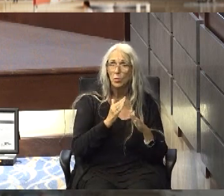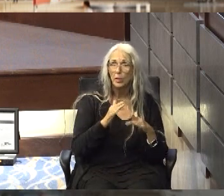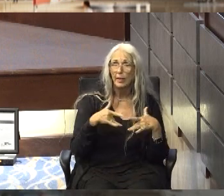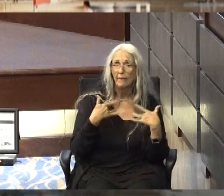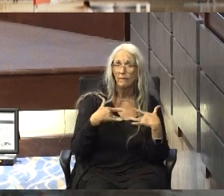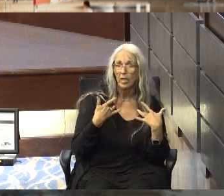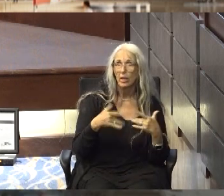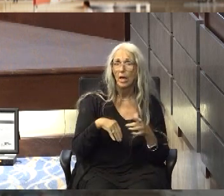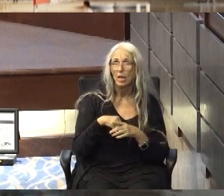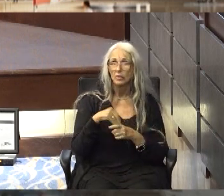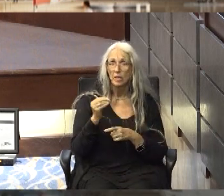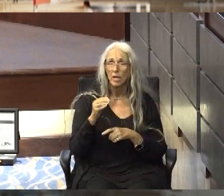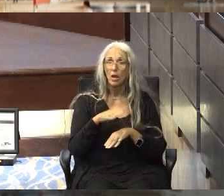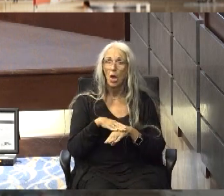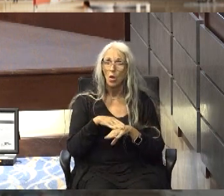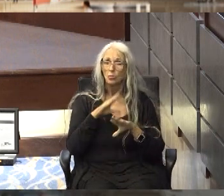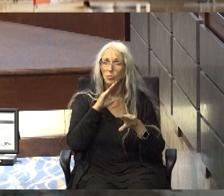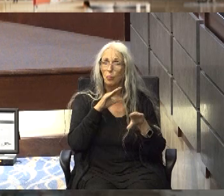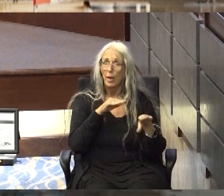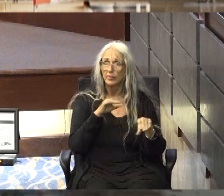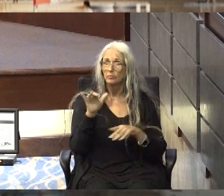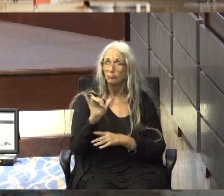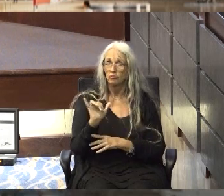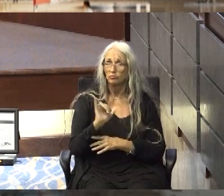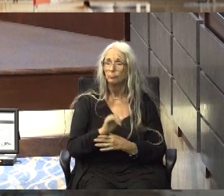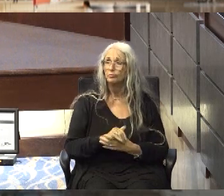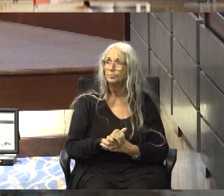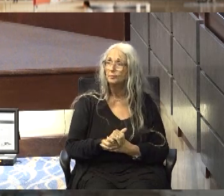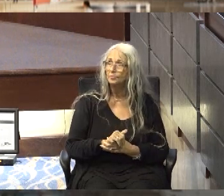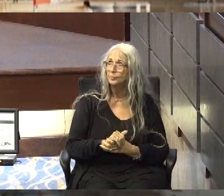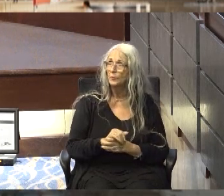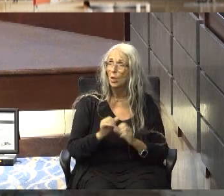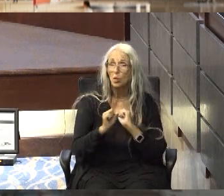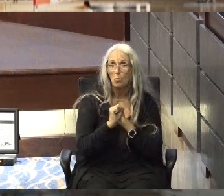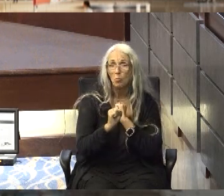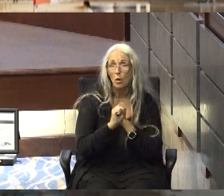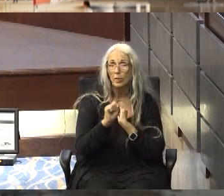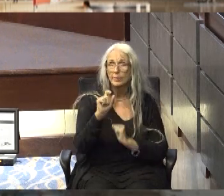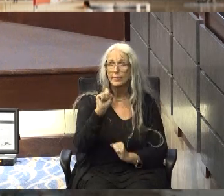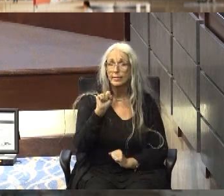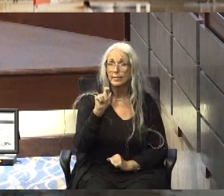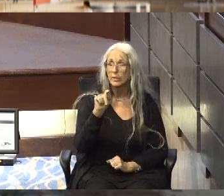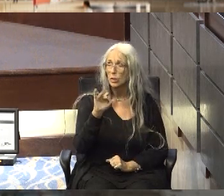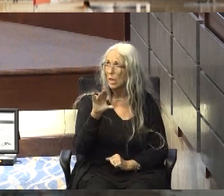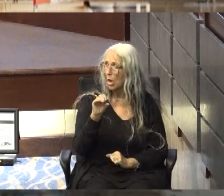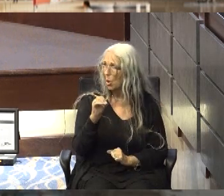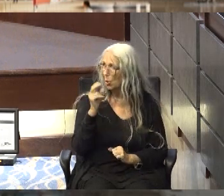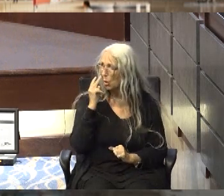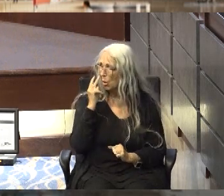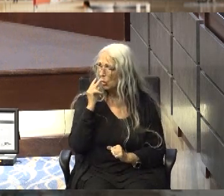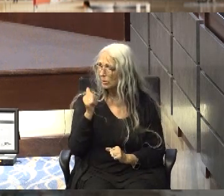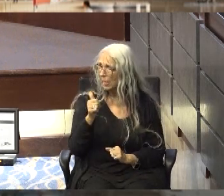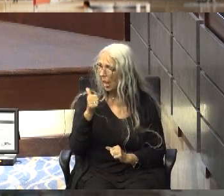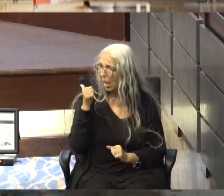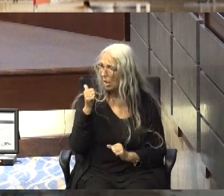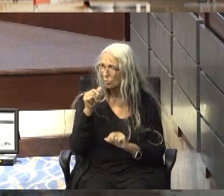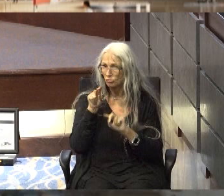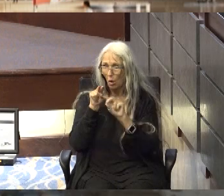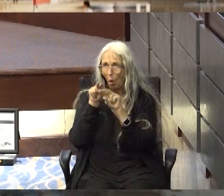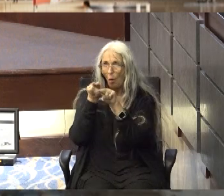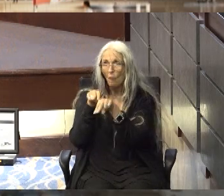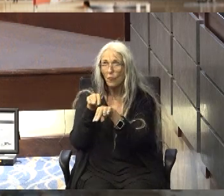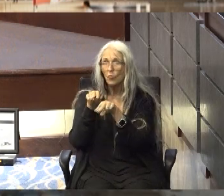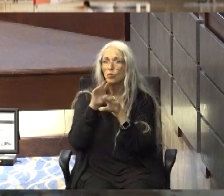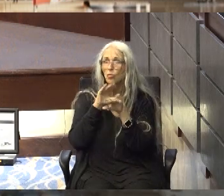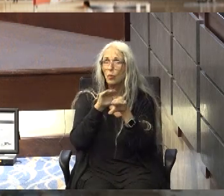the Brazos itself. And of course, the broadcast studio, which you see here above the porch, looks out onto the river and